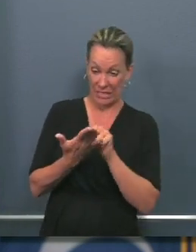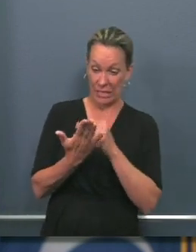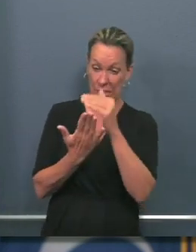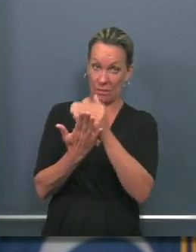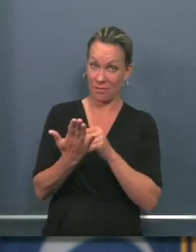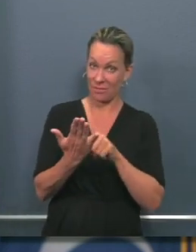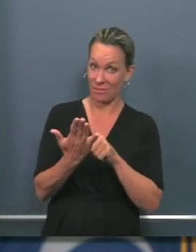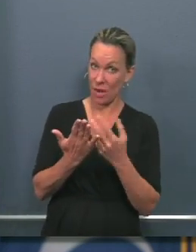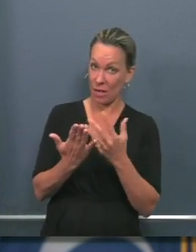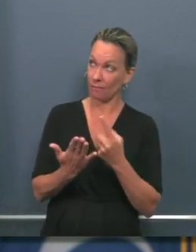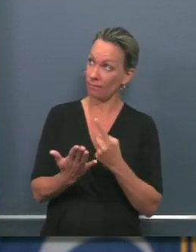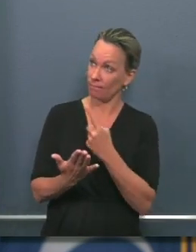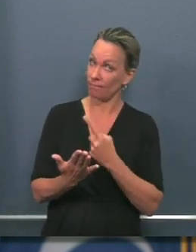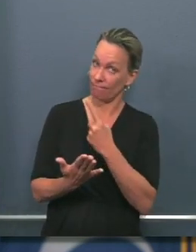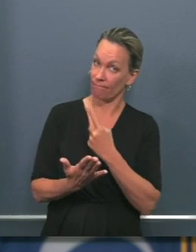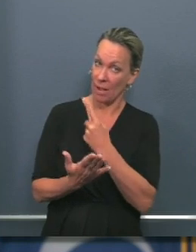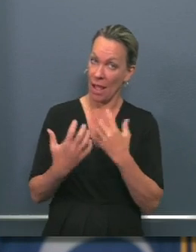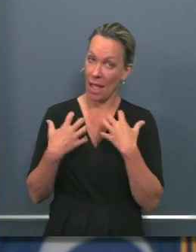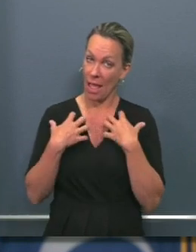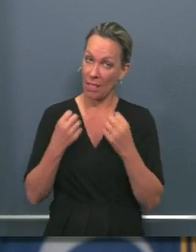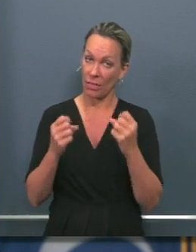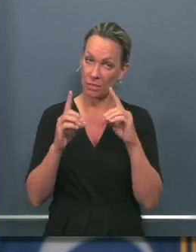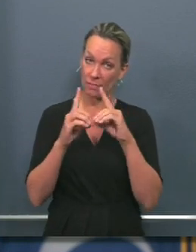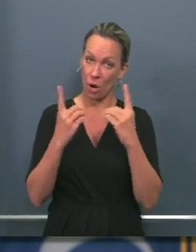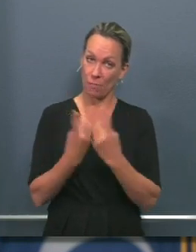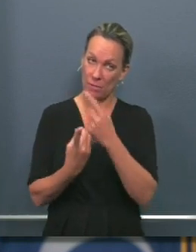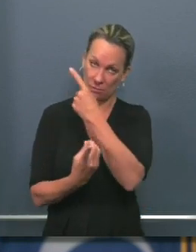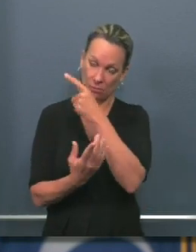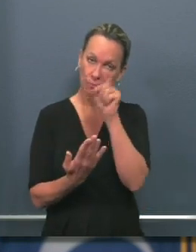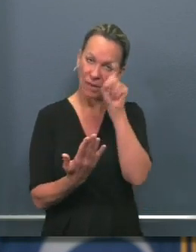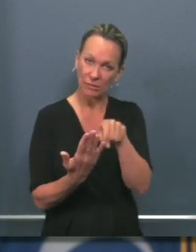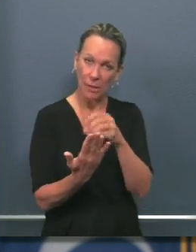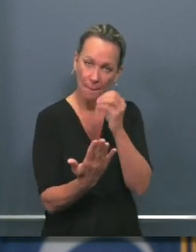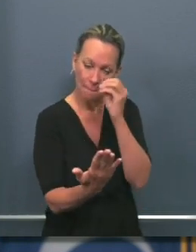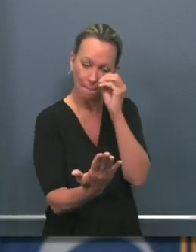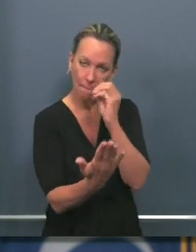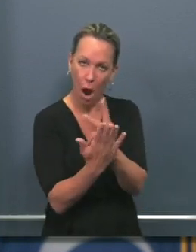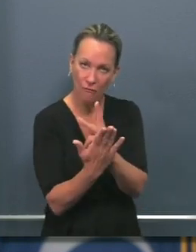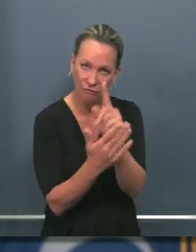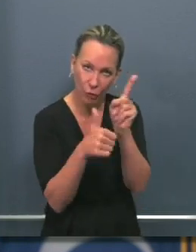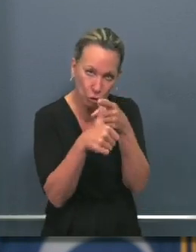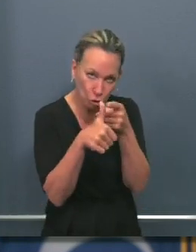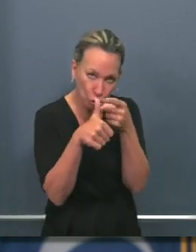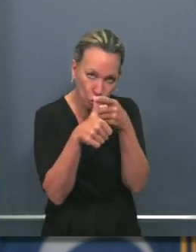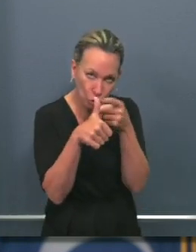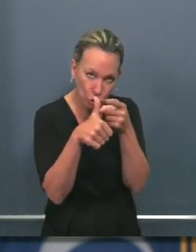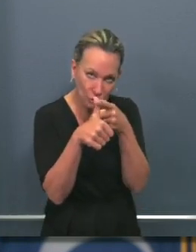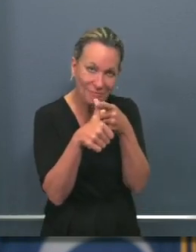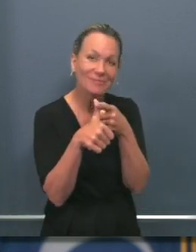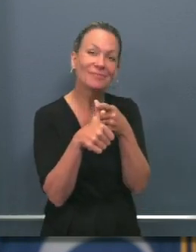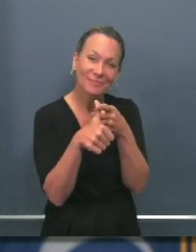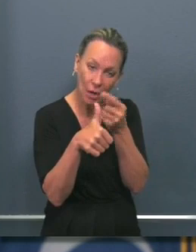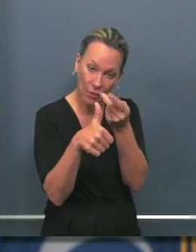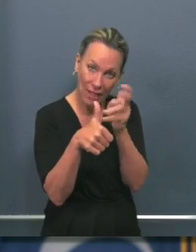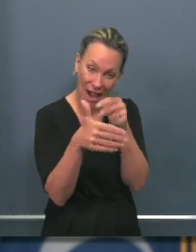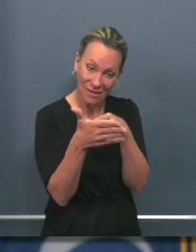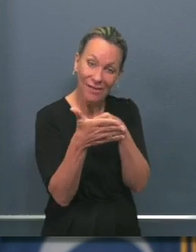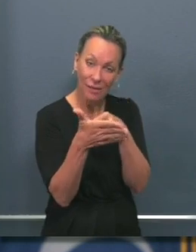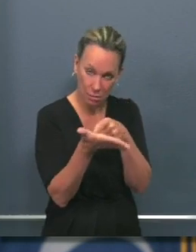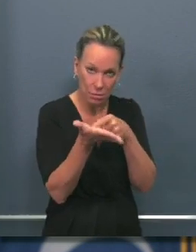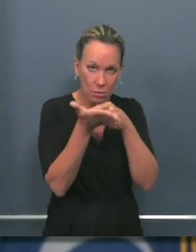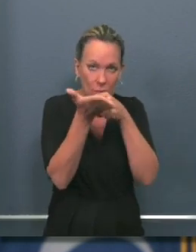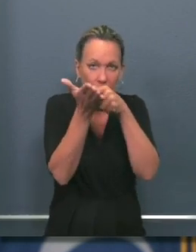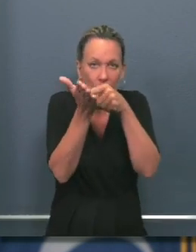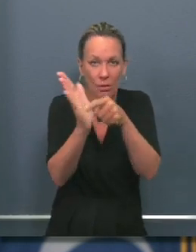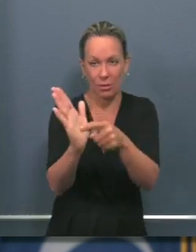fundamentally the health guidance that is foundational in terms of our efforts. What's also foundational in terms of these efforts is